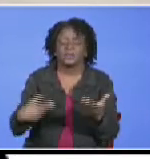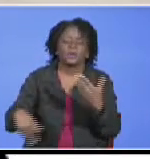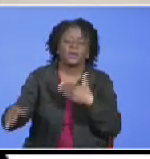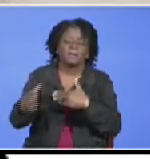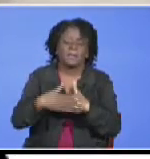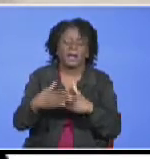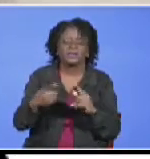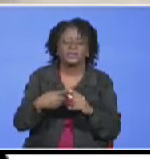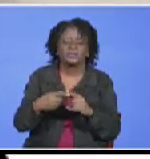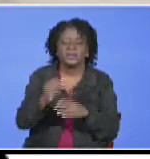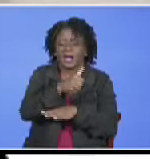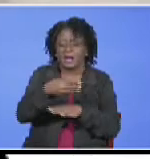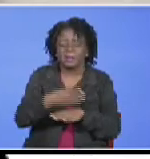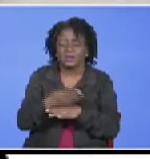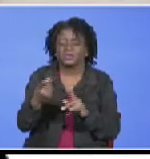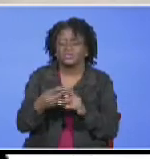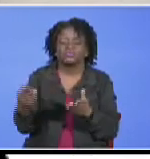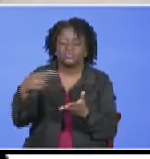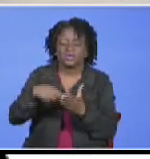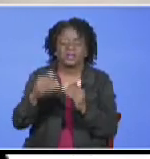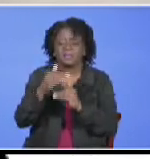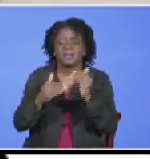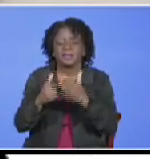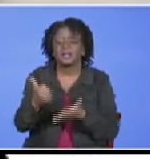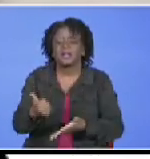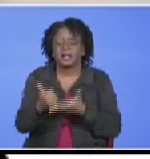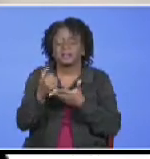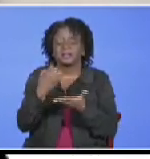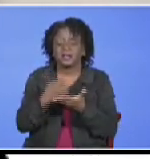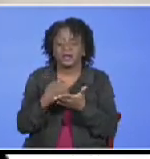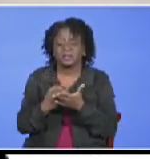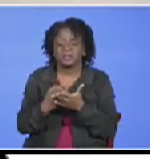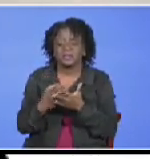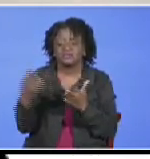rebuild Abaco, and to, of course, the economy of Abaco to be up and running again. Absolutely.